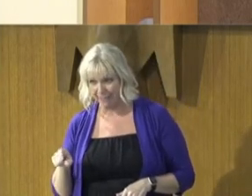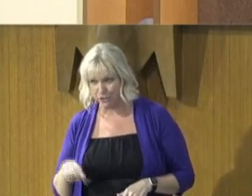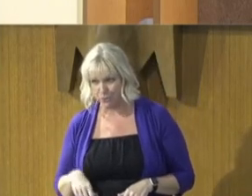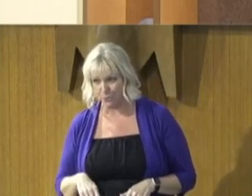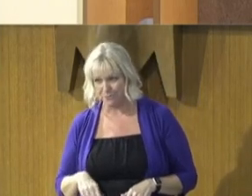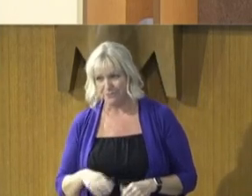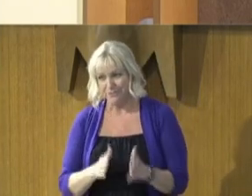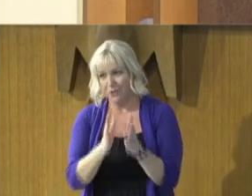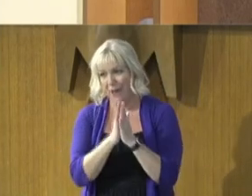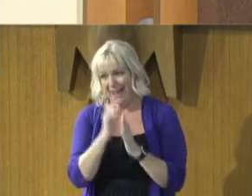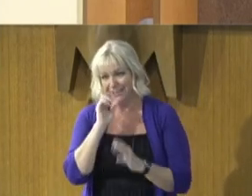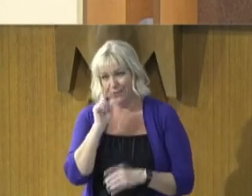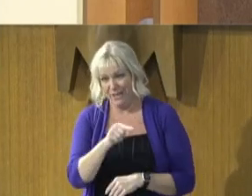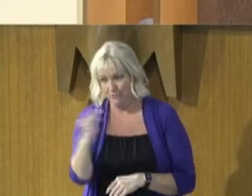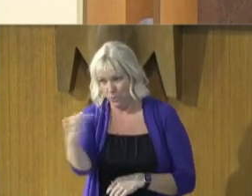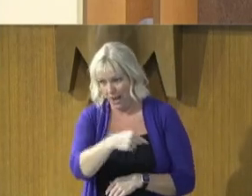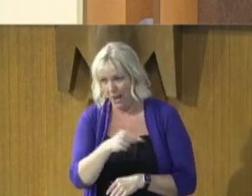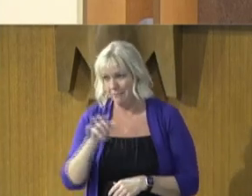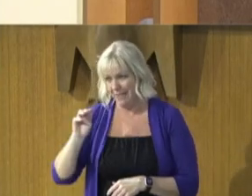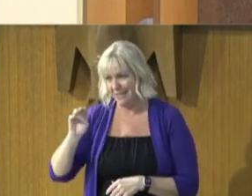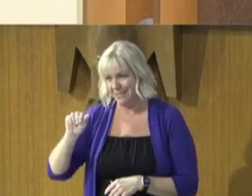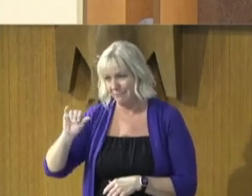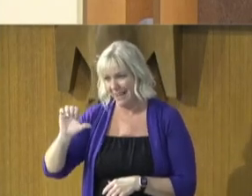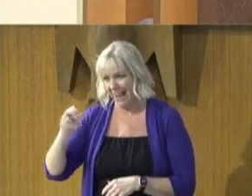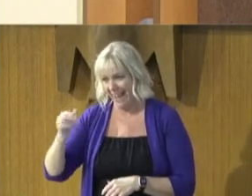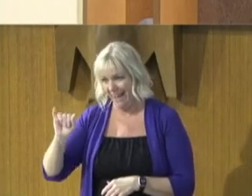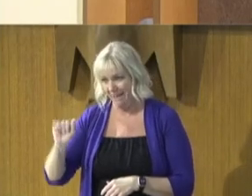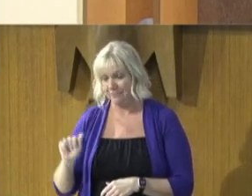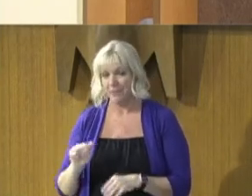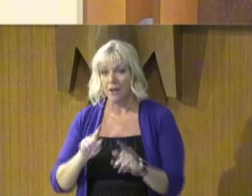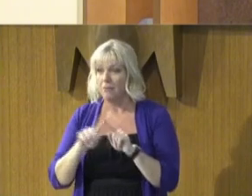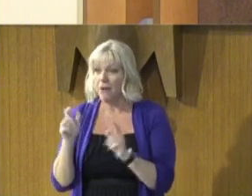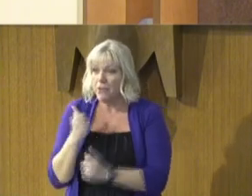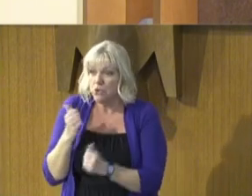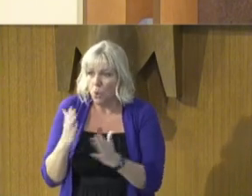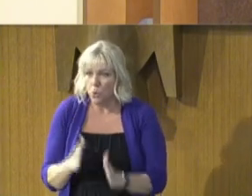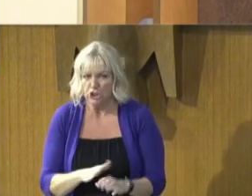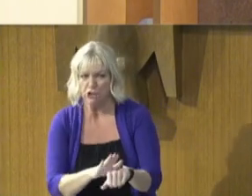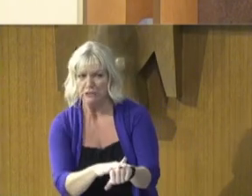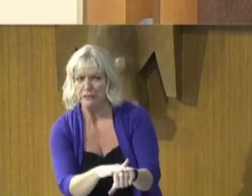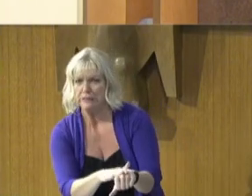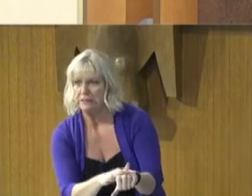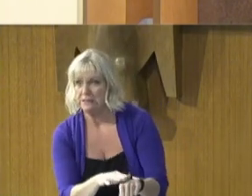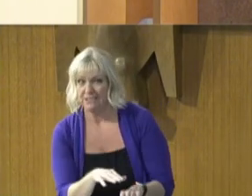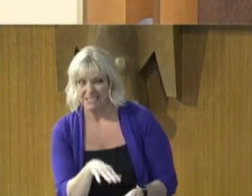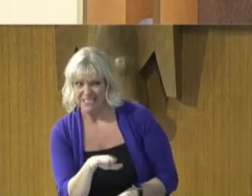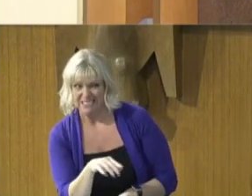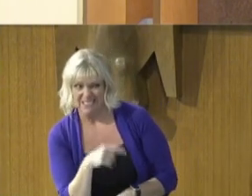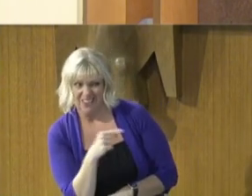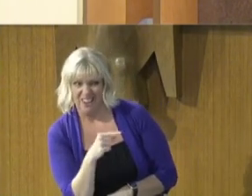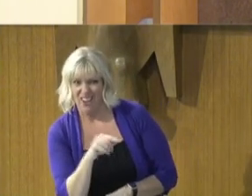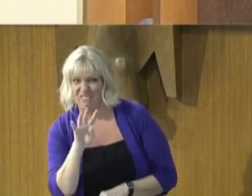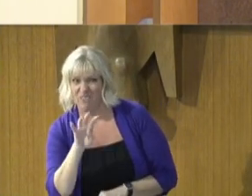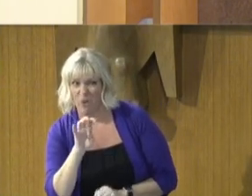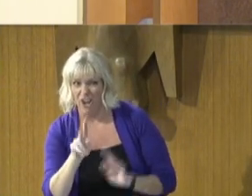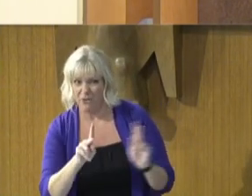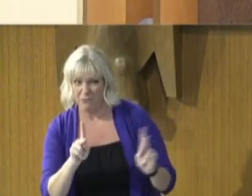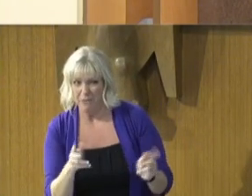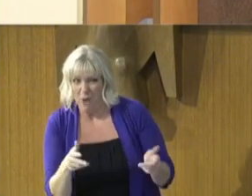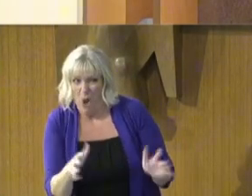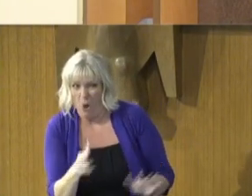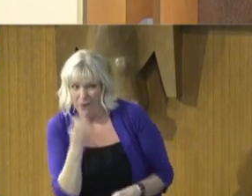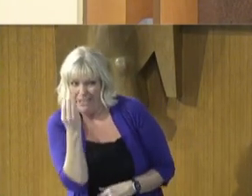summoned. The messenger who goes to get Micaiah warns him, "Look, 400 other people have already told the